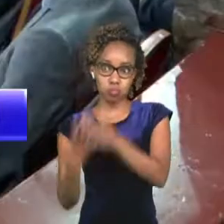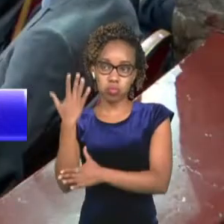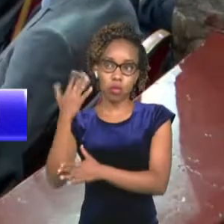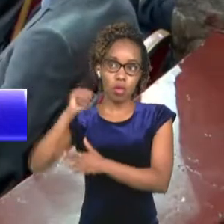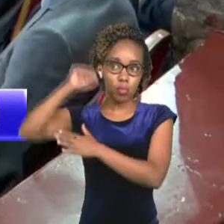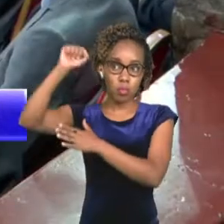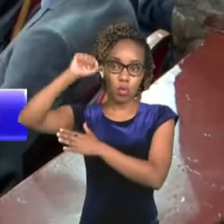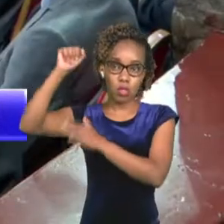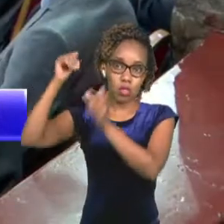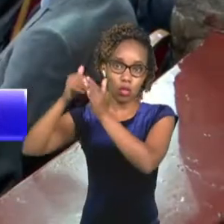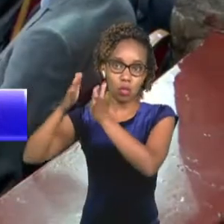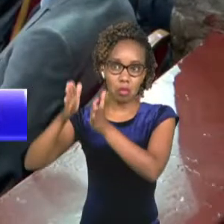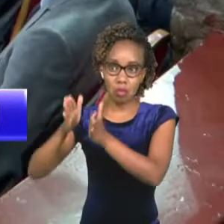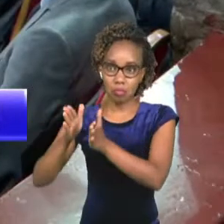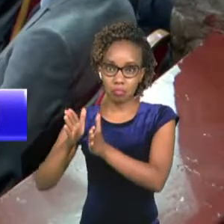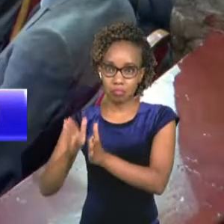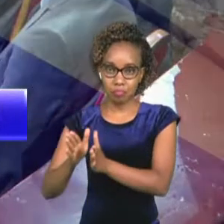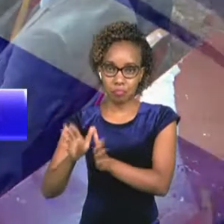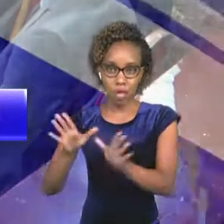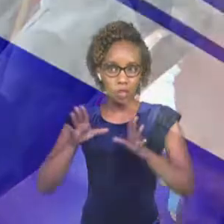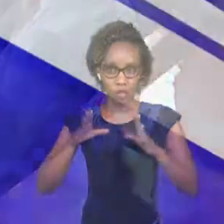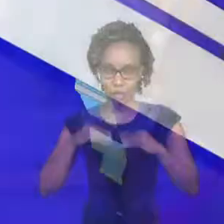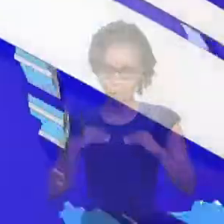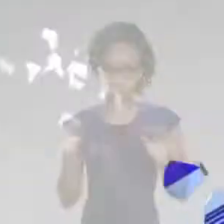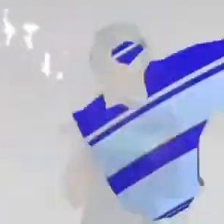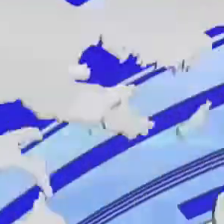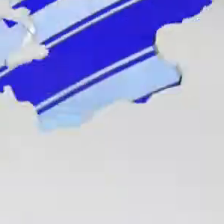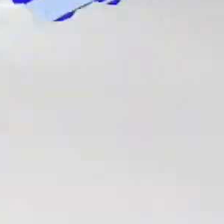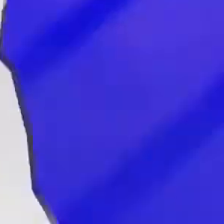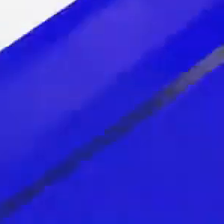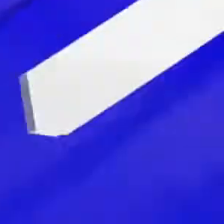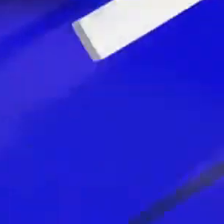political leaders rubbish the exercise.